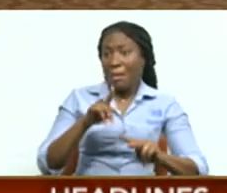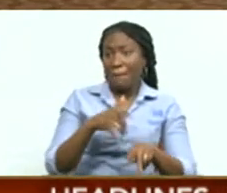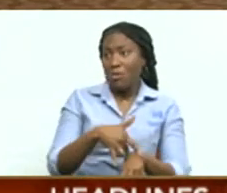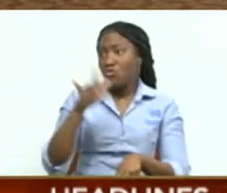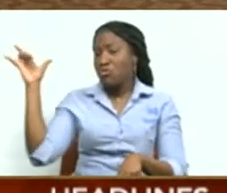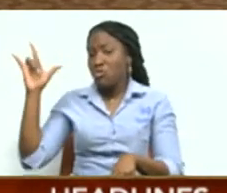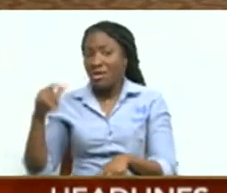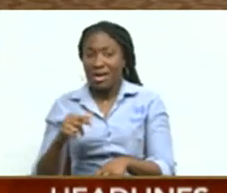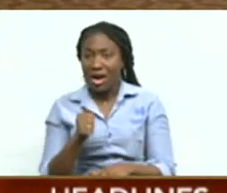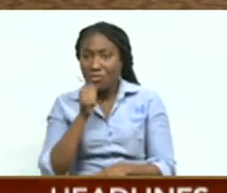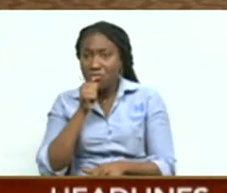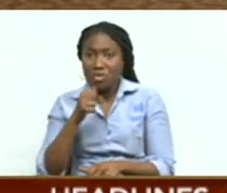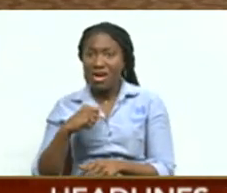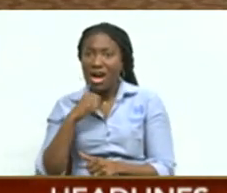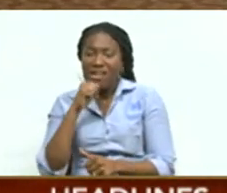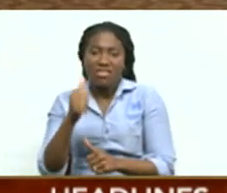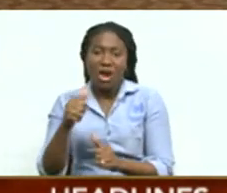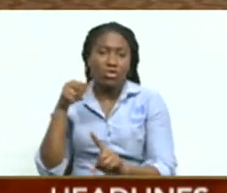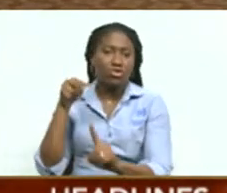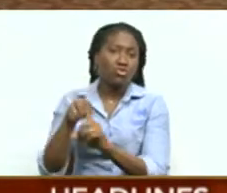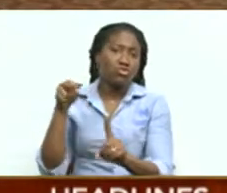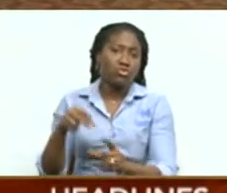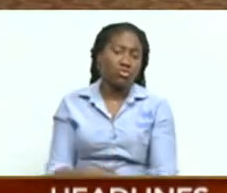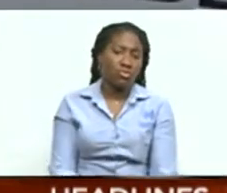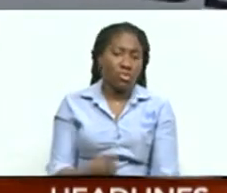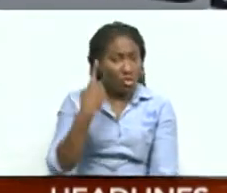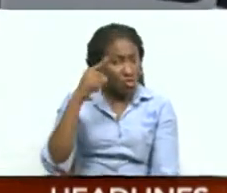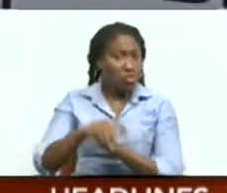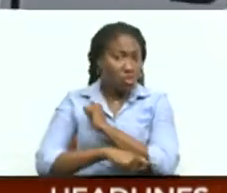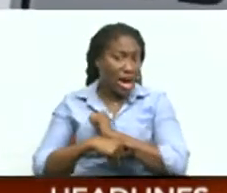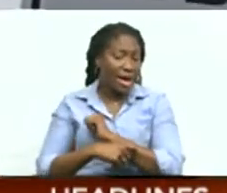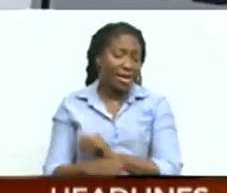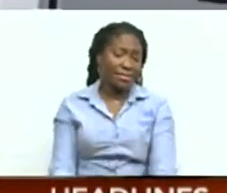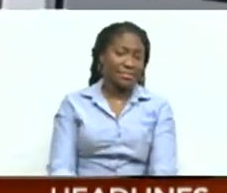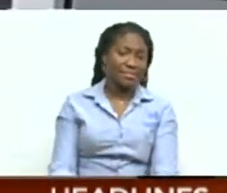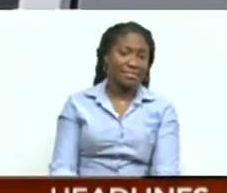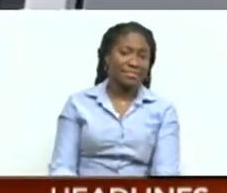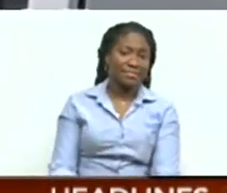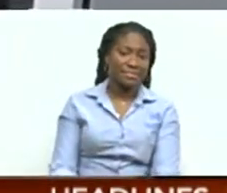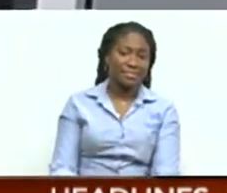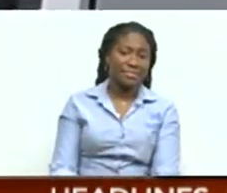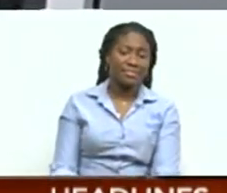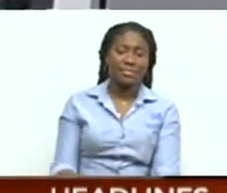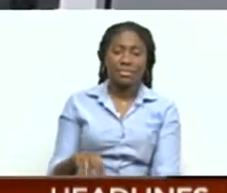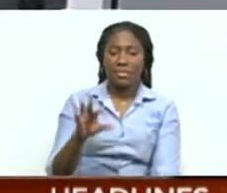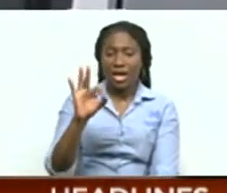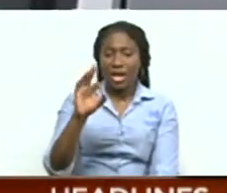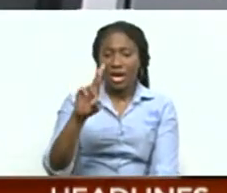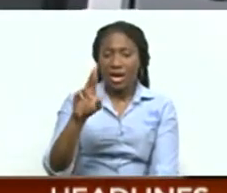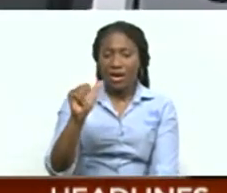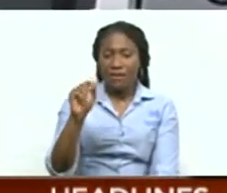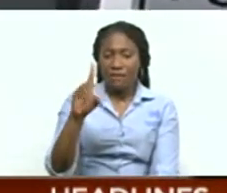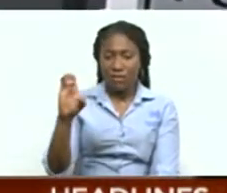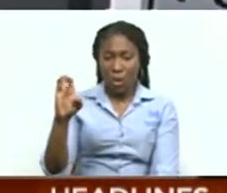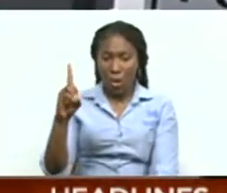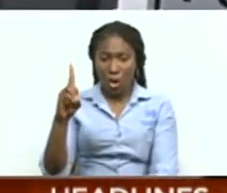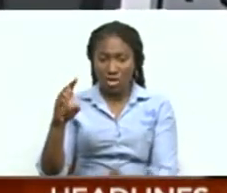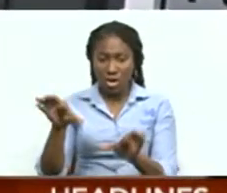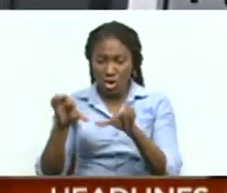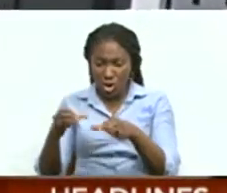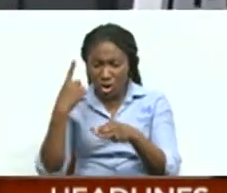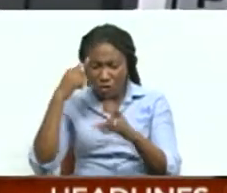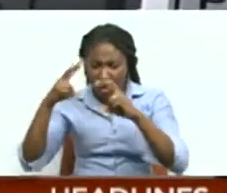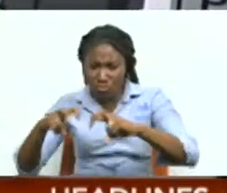actually facing any repercussions under the law. Now, Fraud Squad Head Senior Superintendent Arlette Groom explains that the